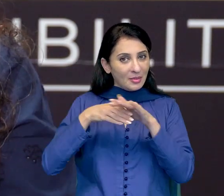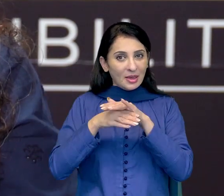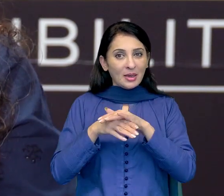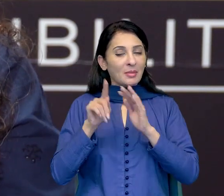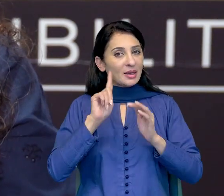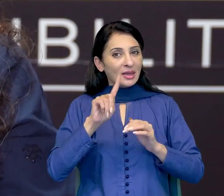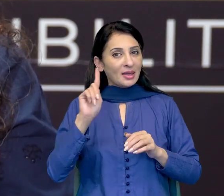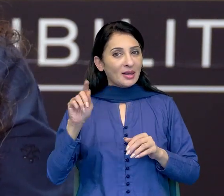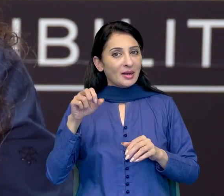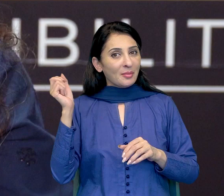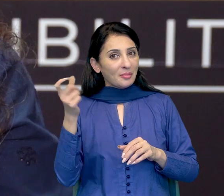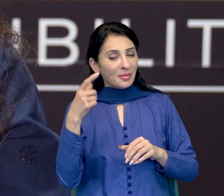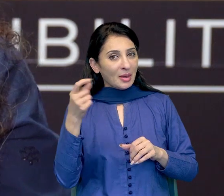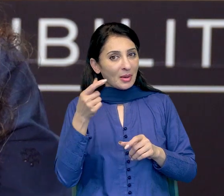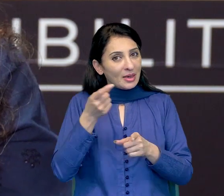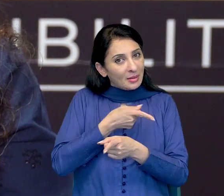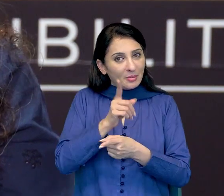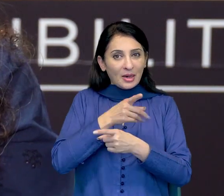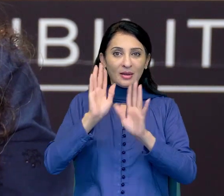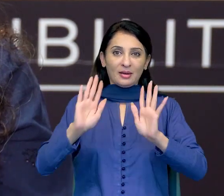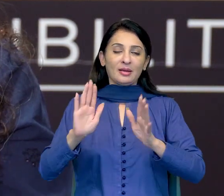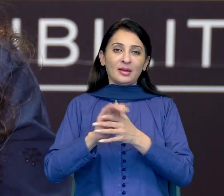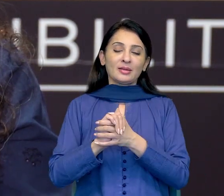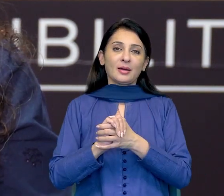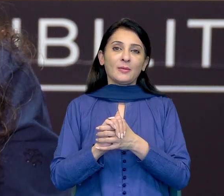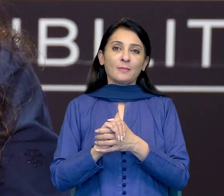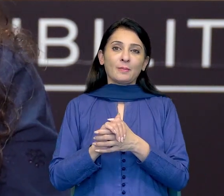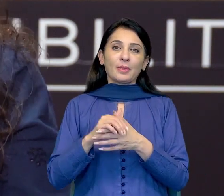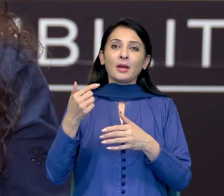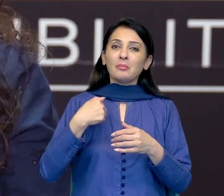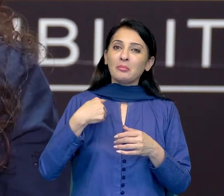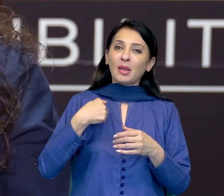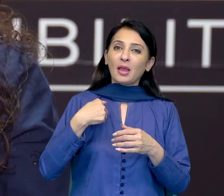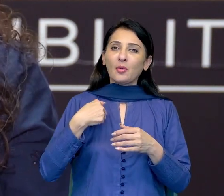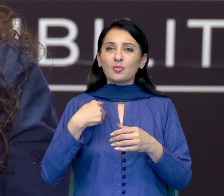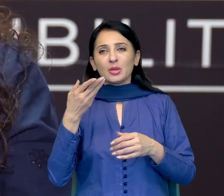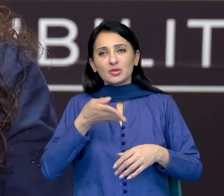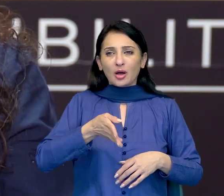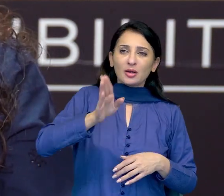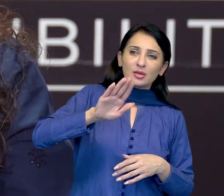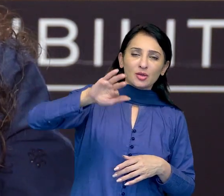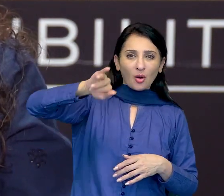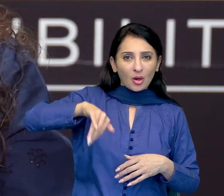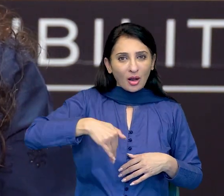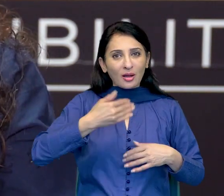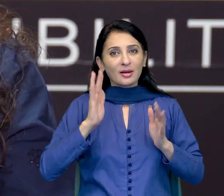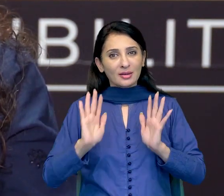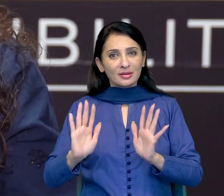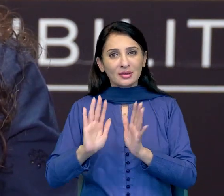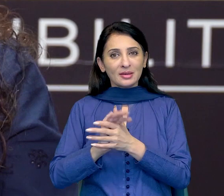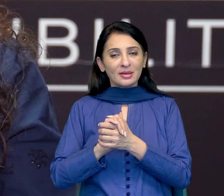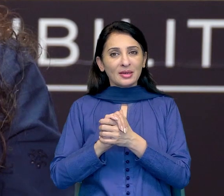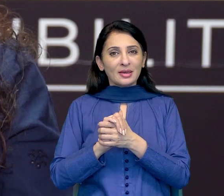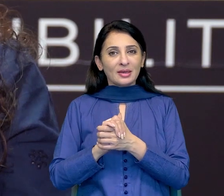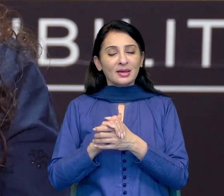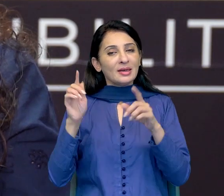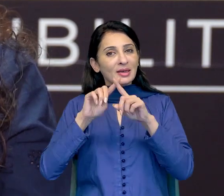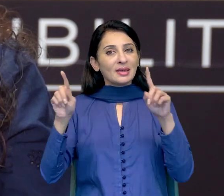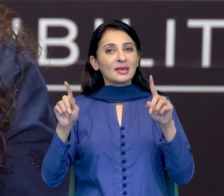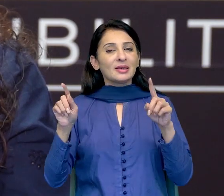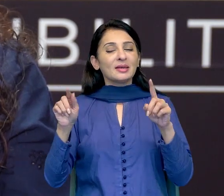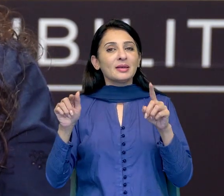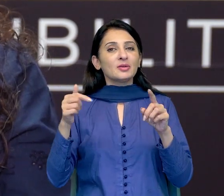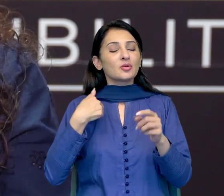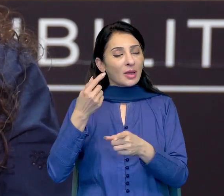diverse background. I can give you examples, like in Nepal. That was the shortest time I spent there,